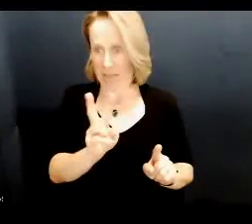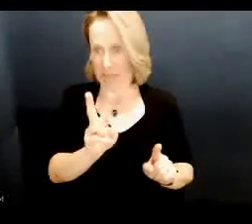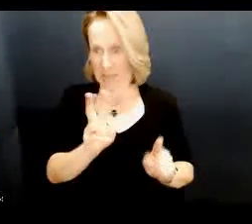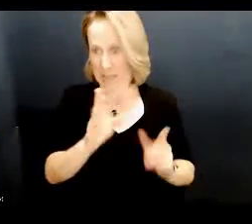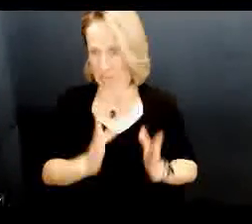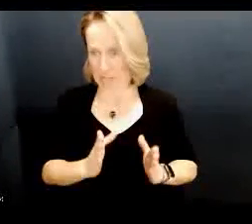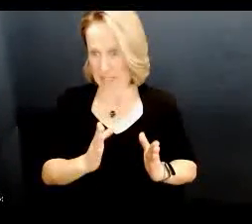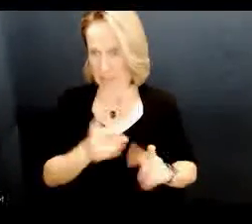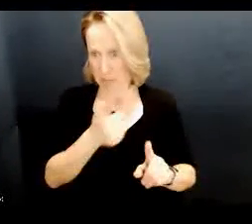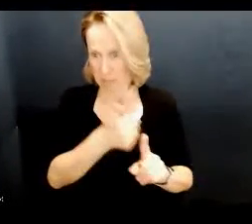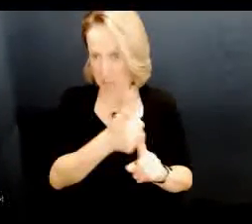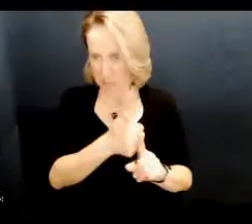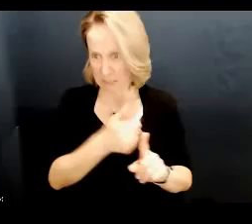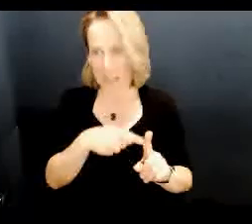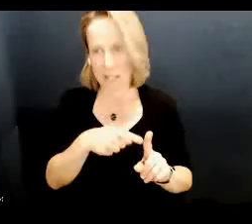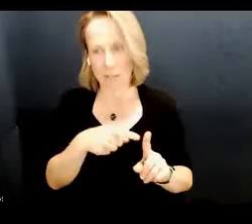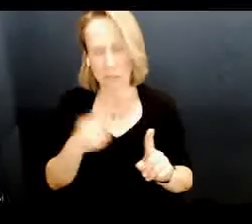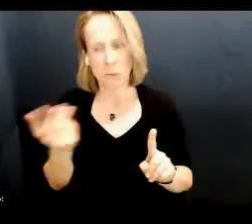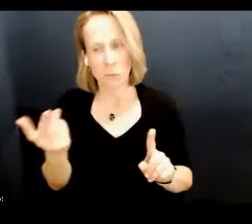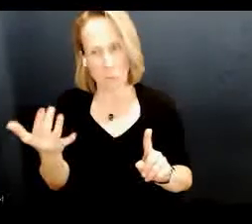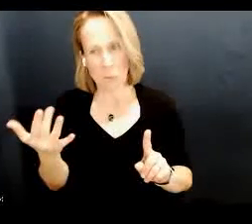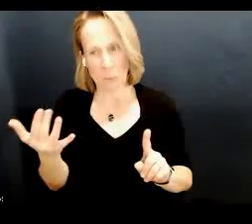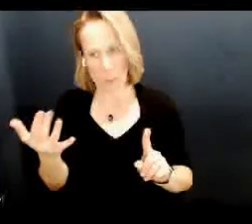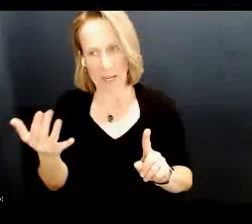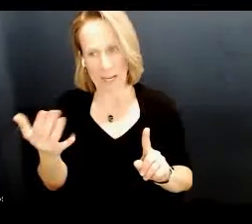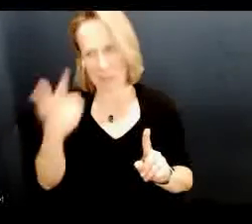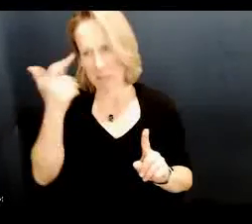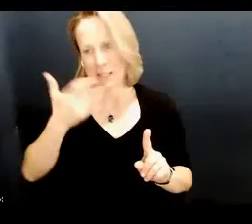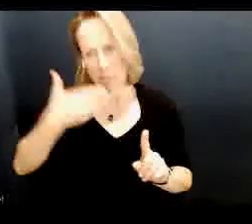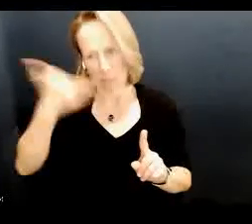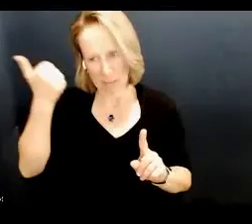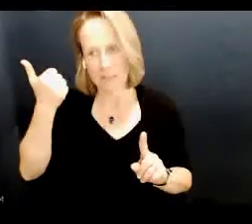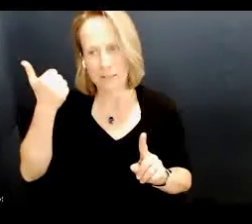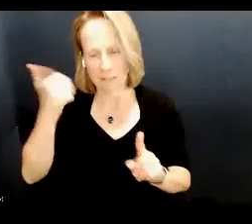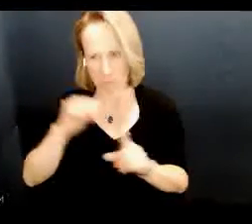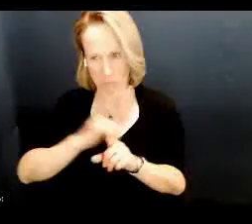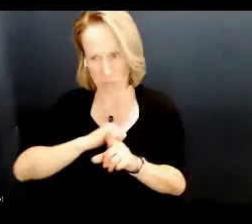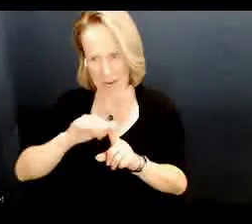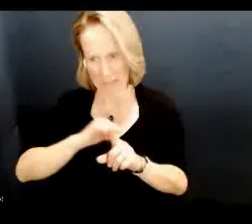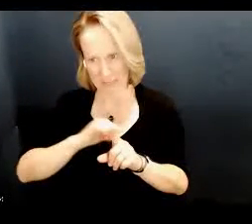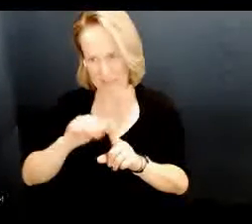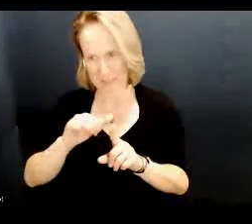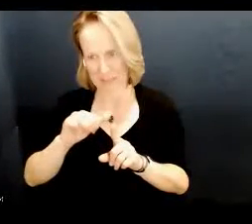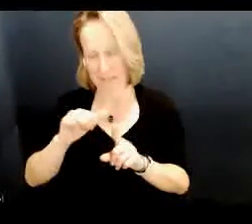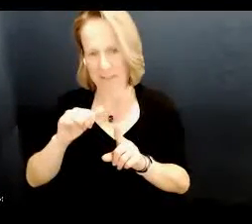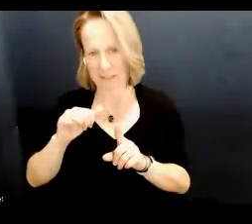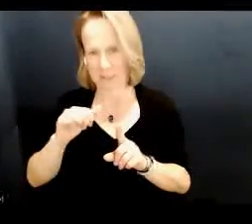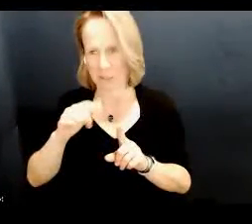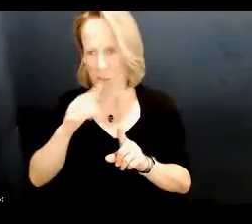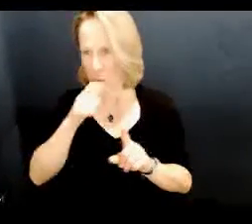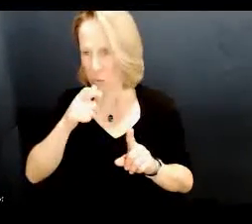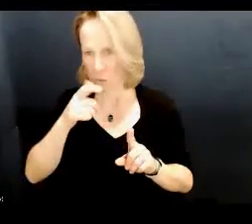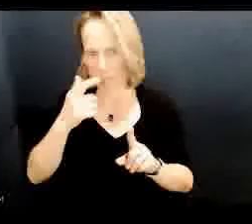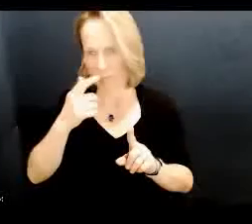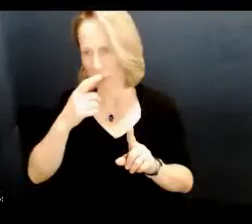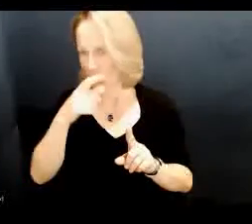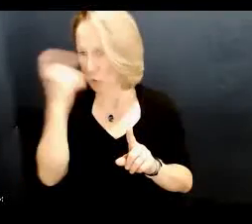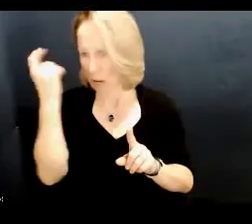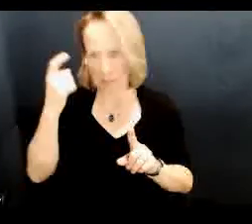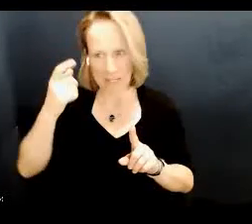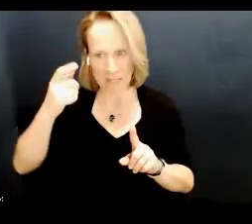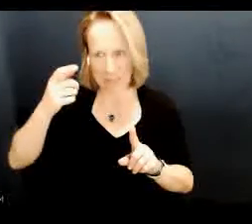much considered best practice by trauma interviewing specialists to wait a little bit so that the